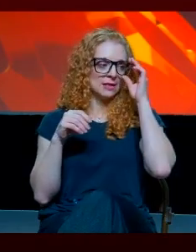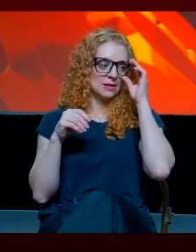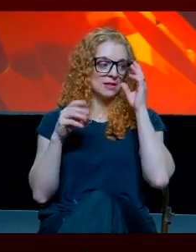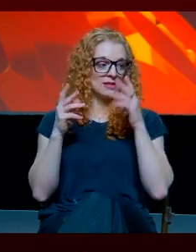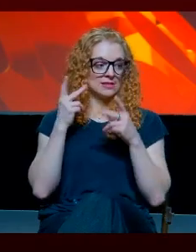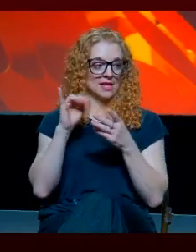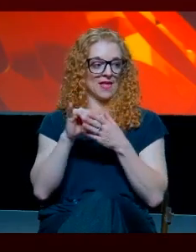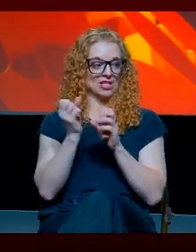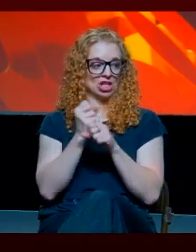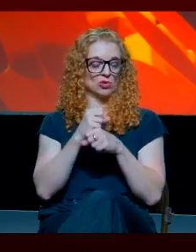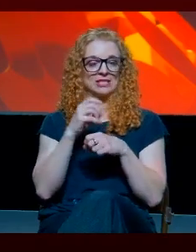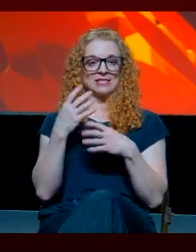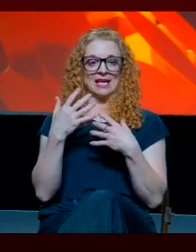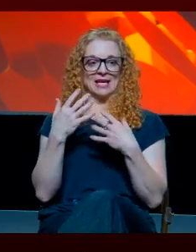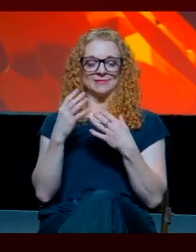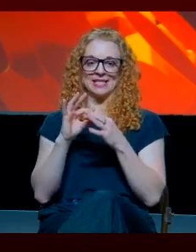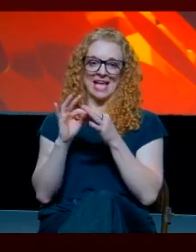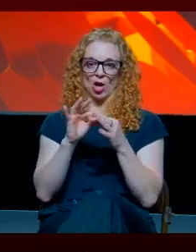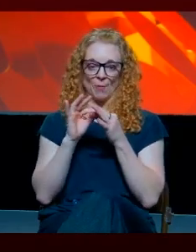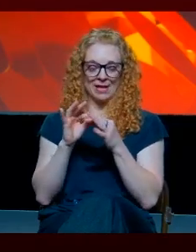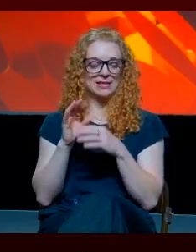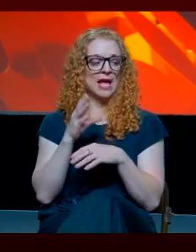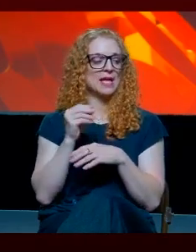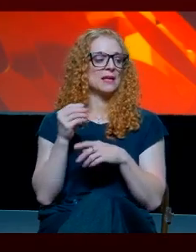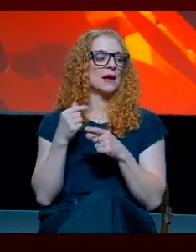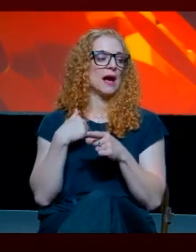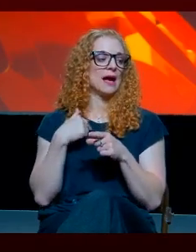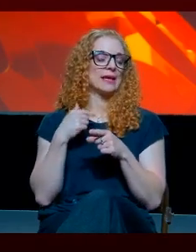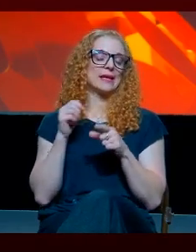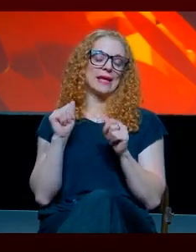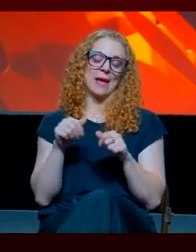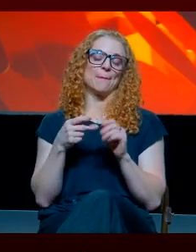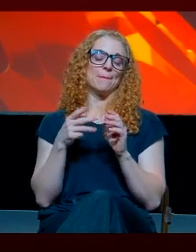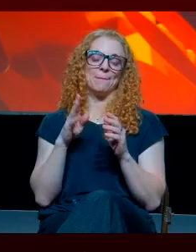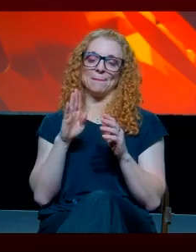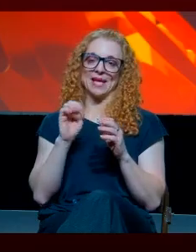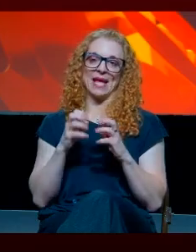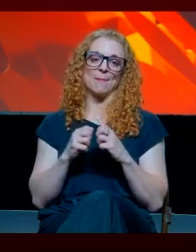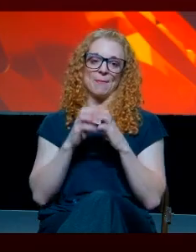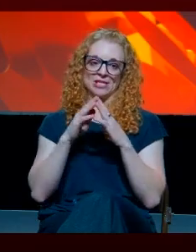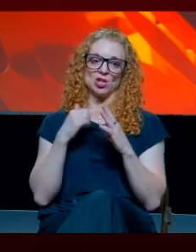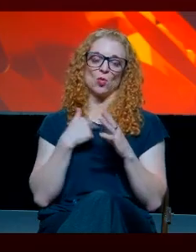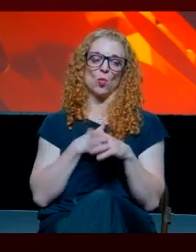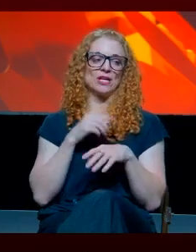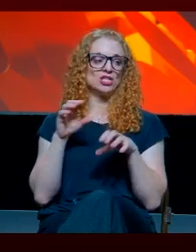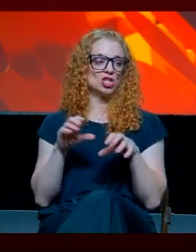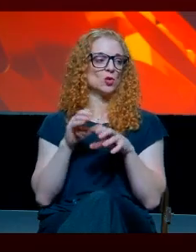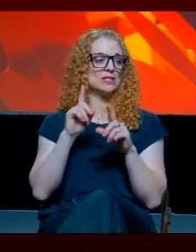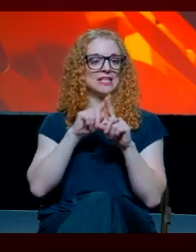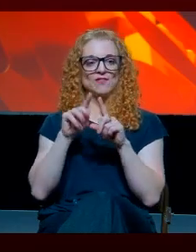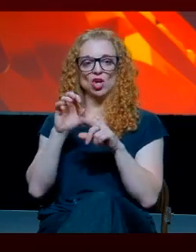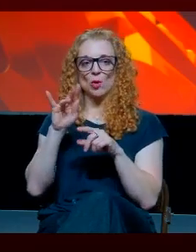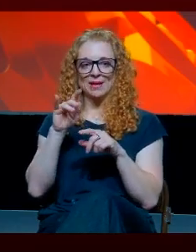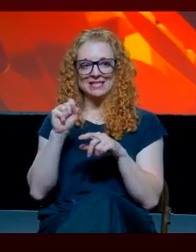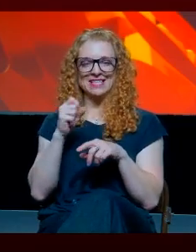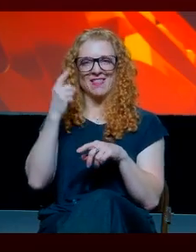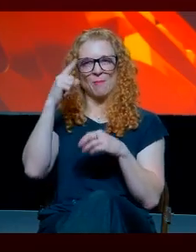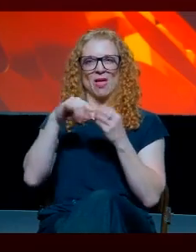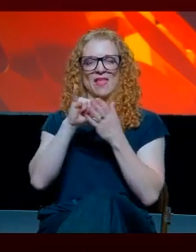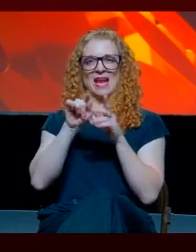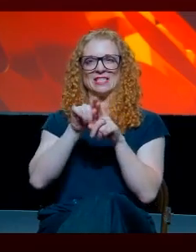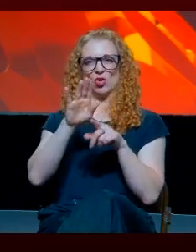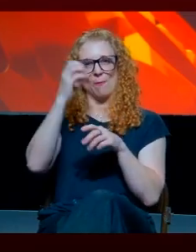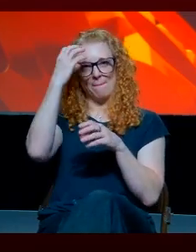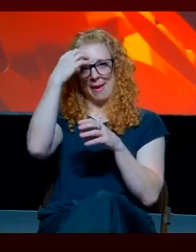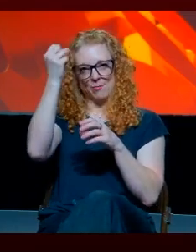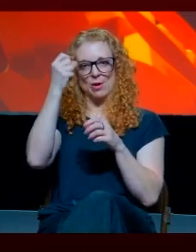generates entanglement, can basically be implemented, and we do basically a bunch of qubits. You can think of this as your memory,